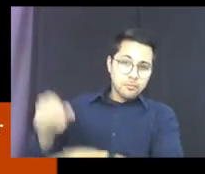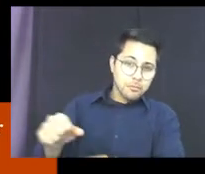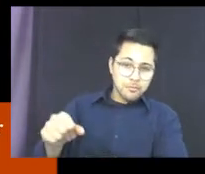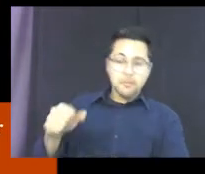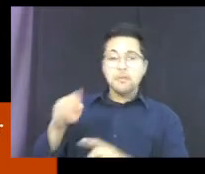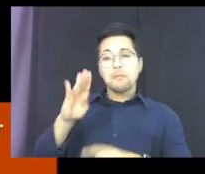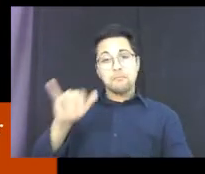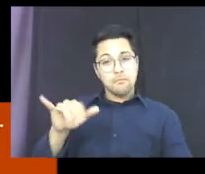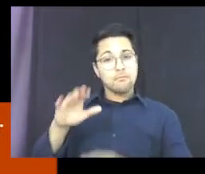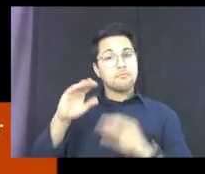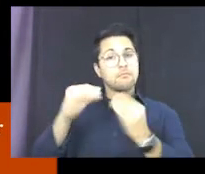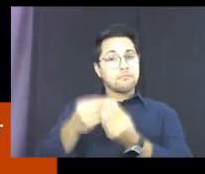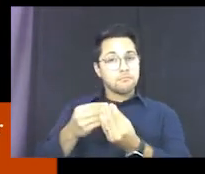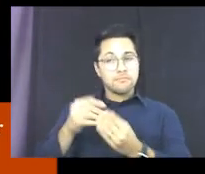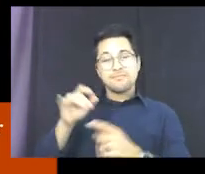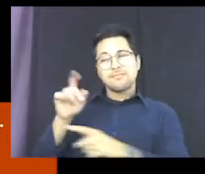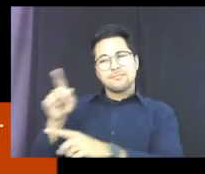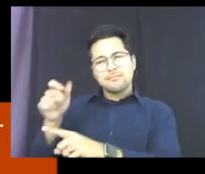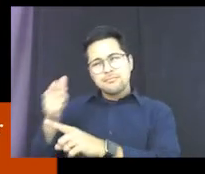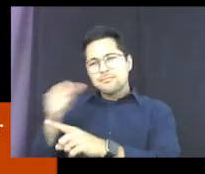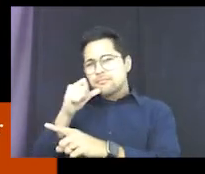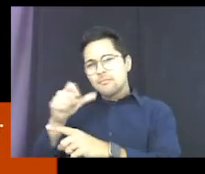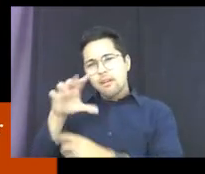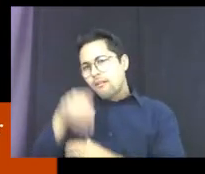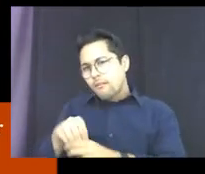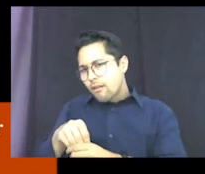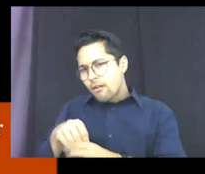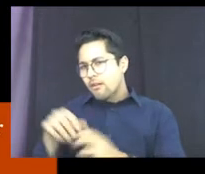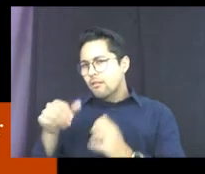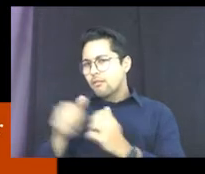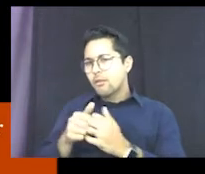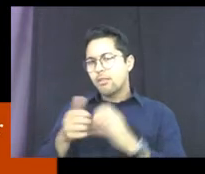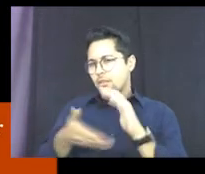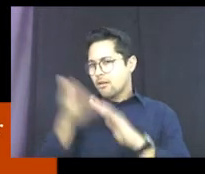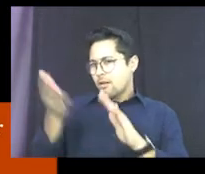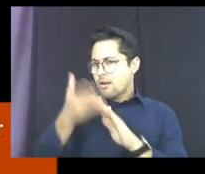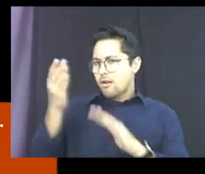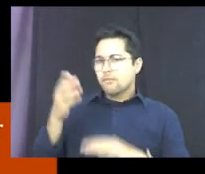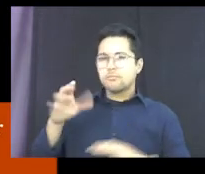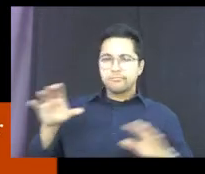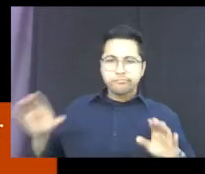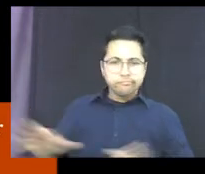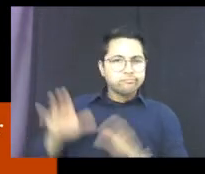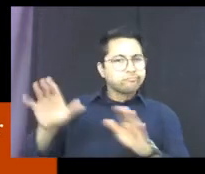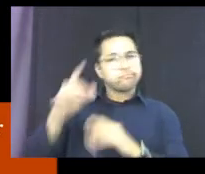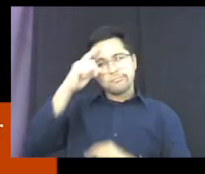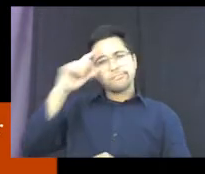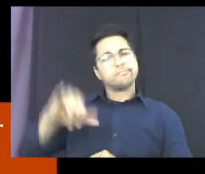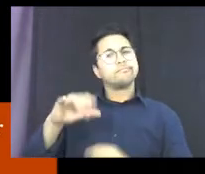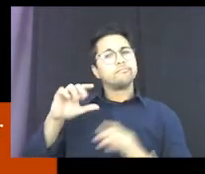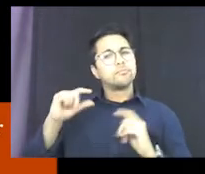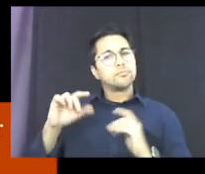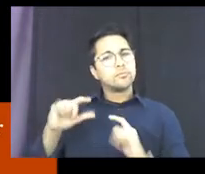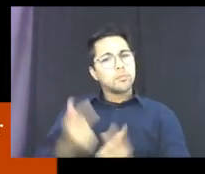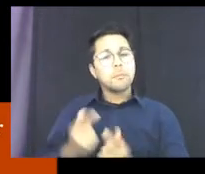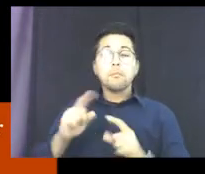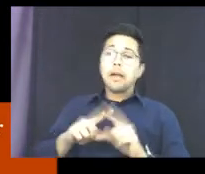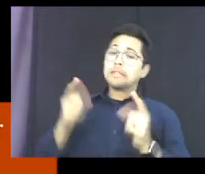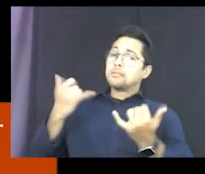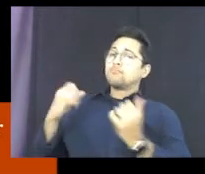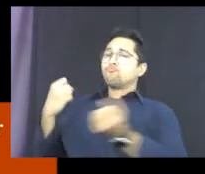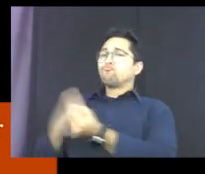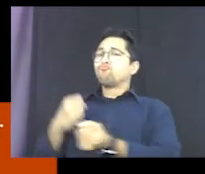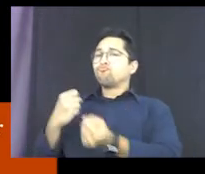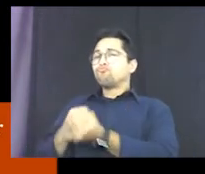an organization that is not necessarily involved in the operation and activities of the group, but still